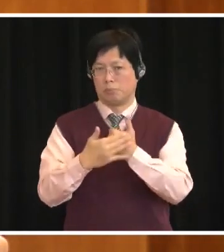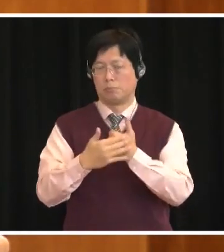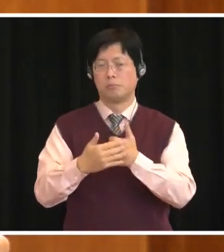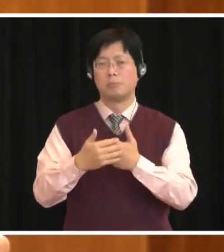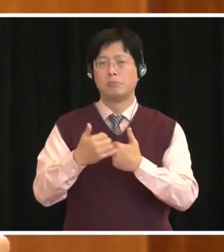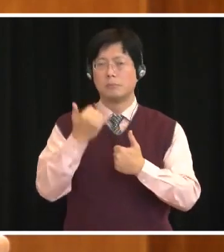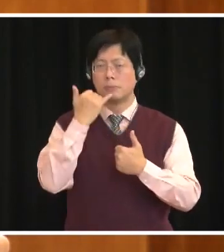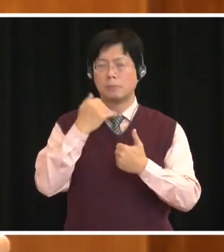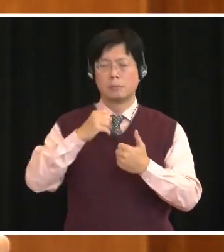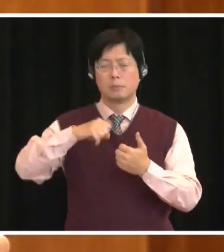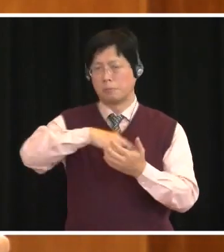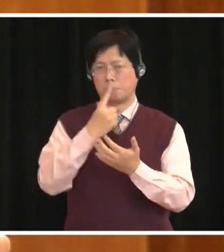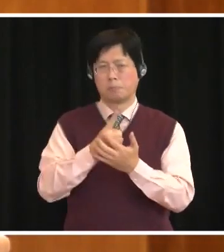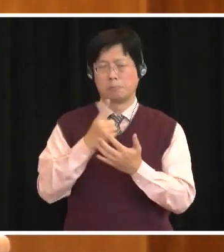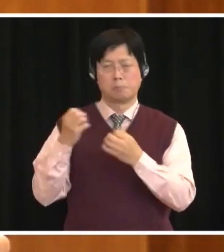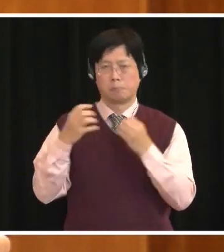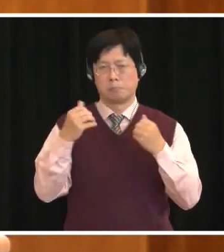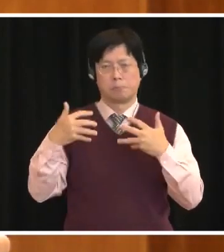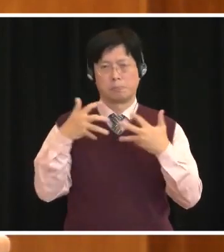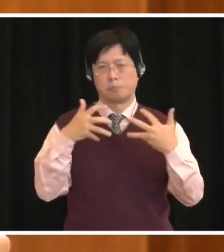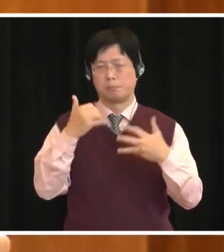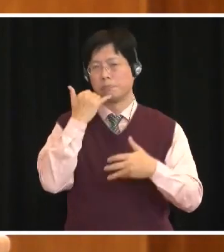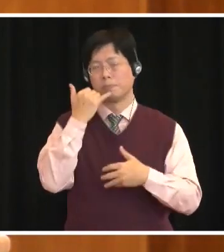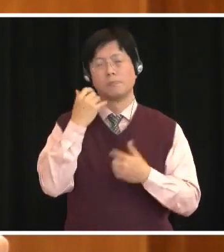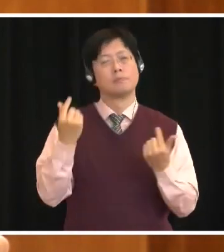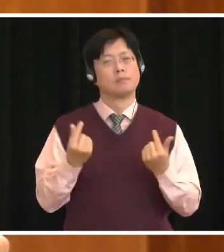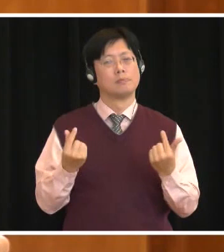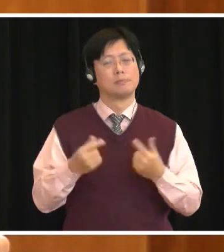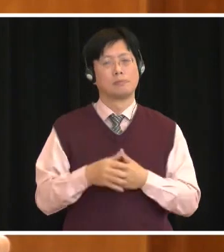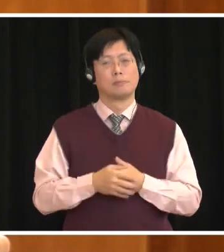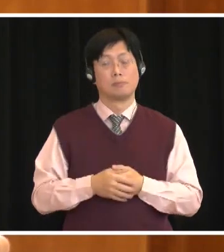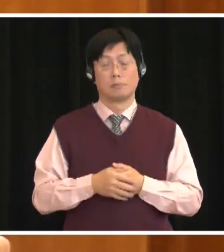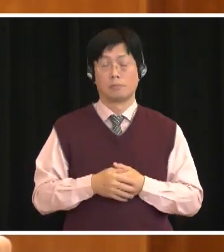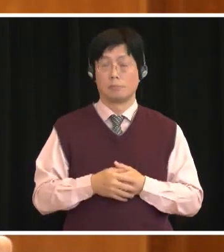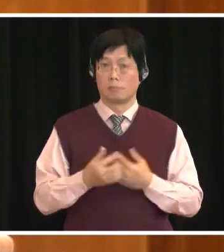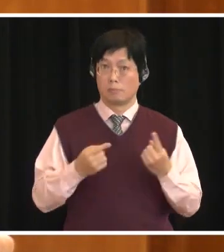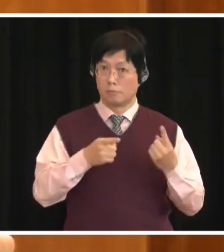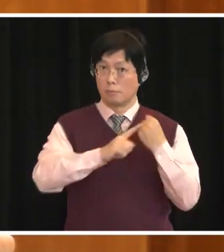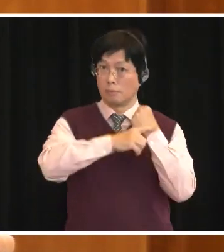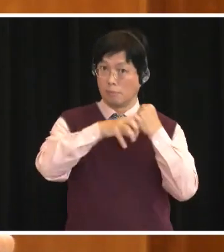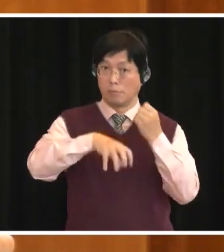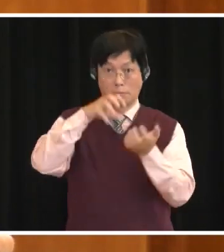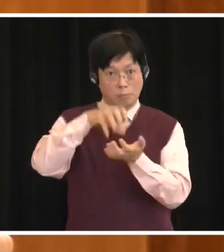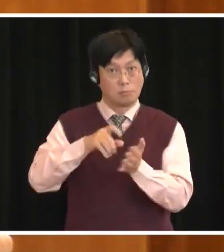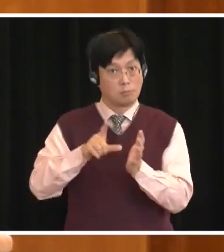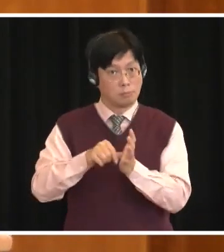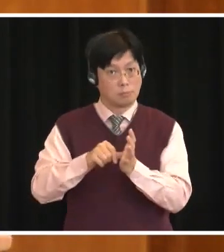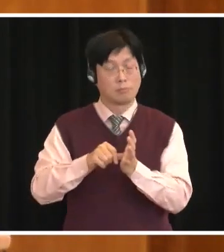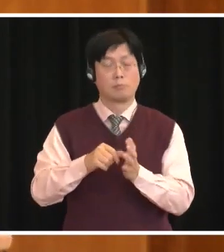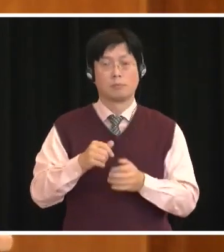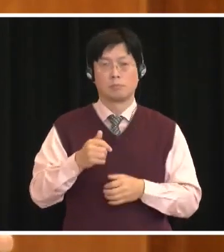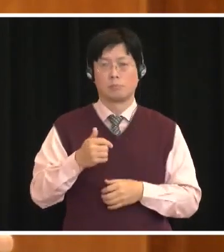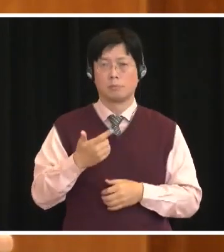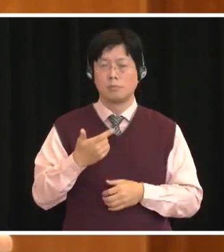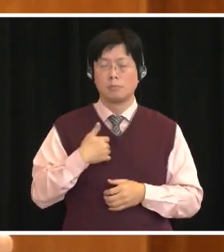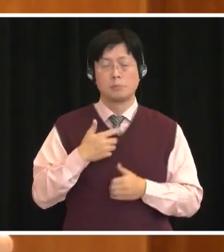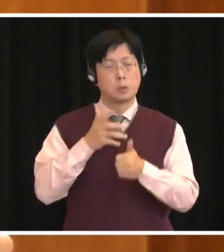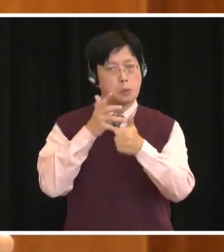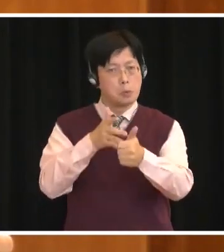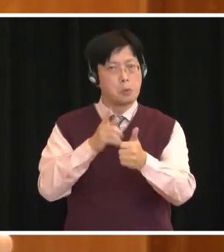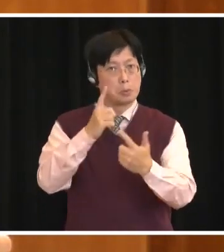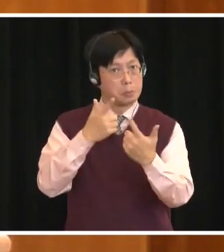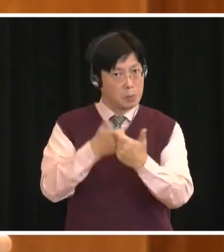to keep the child company. For example, when the